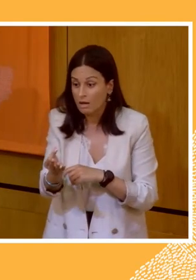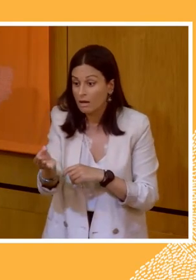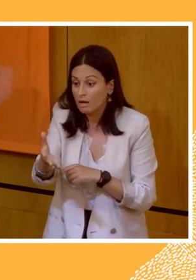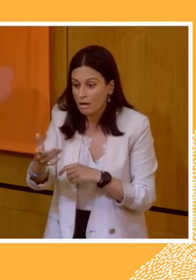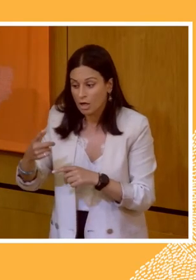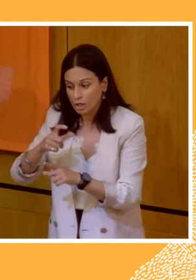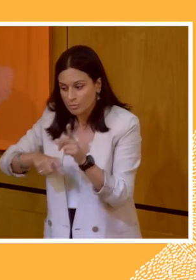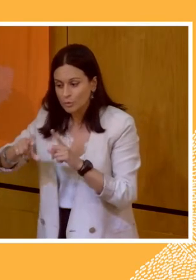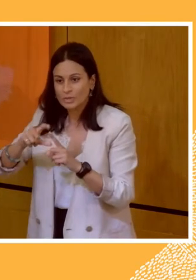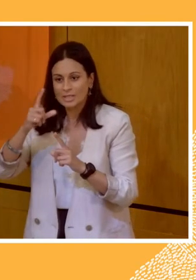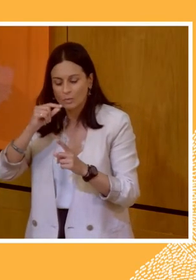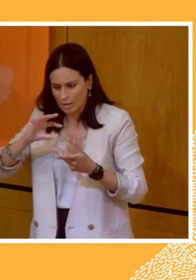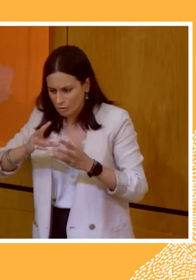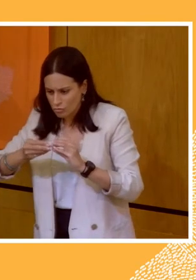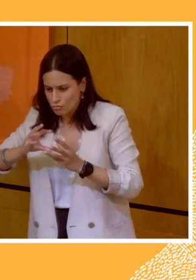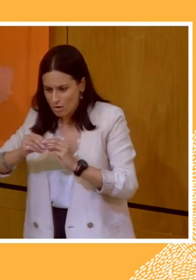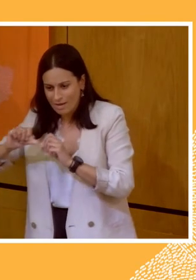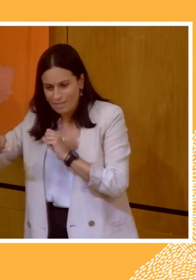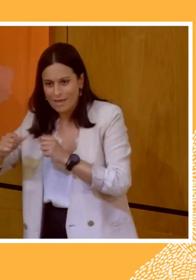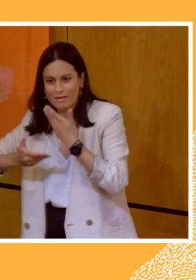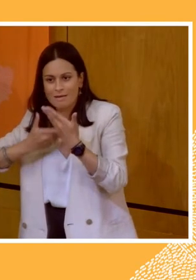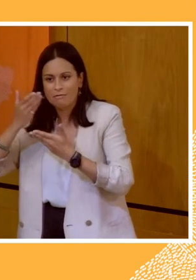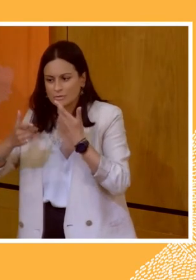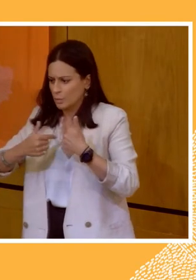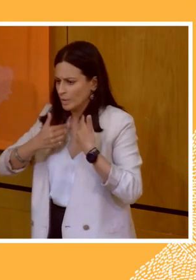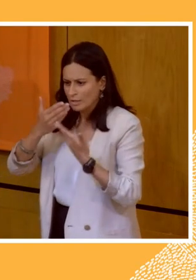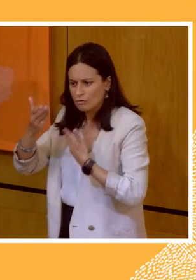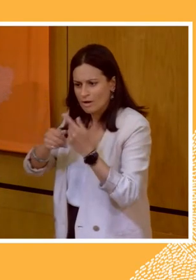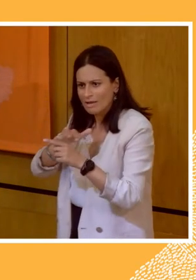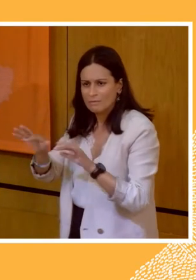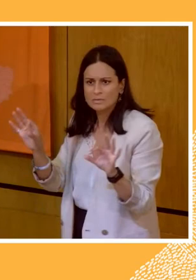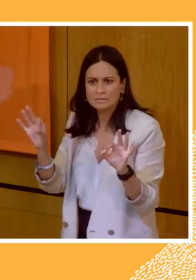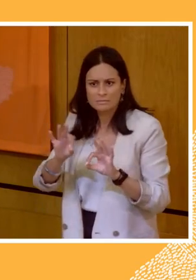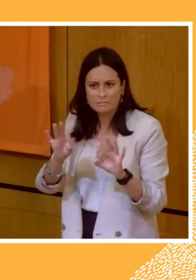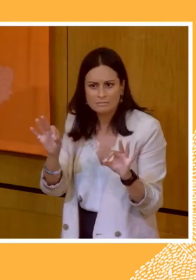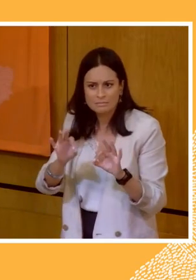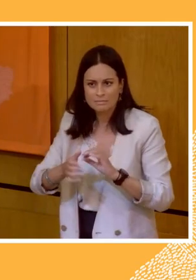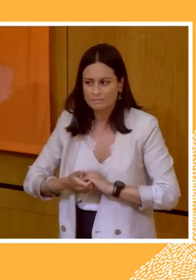will craft the narrative. It won't be us, you know. So I think that's...